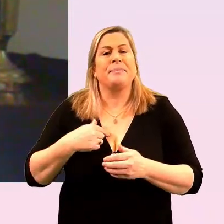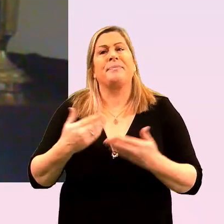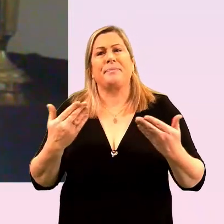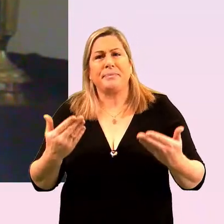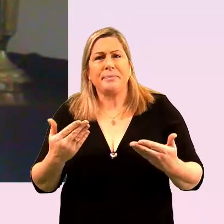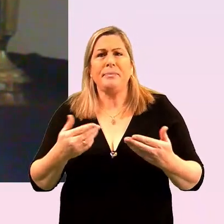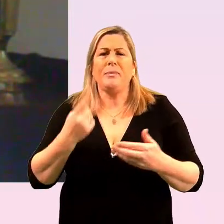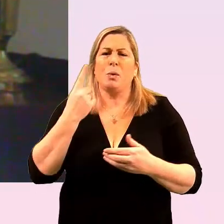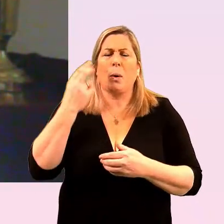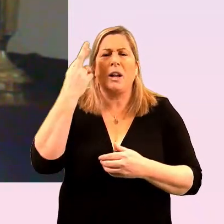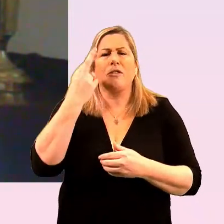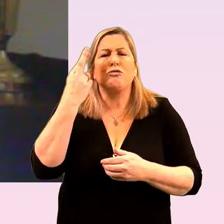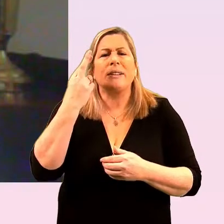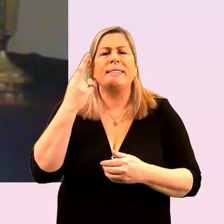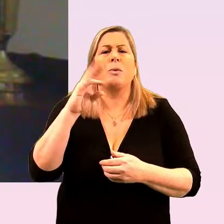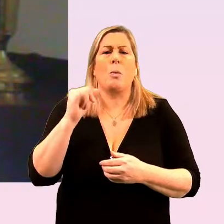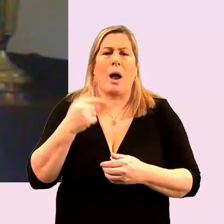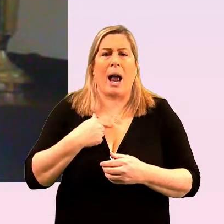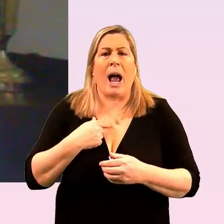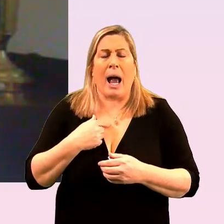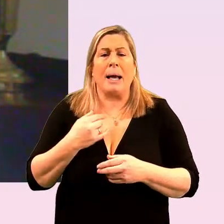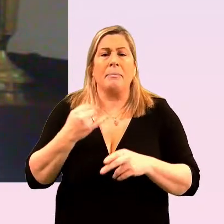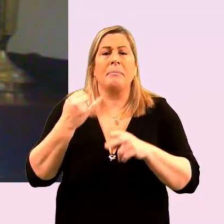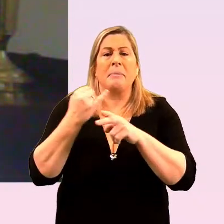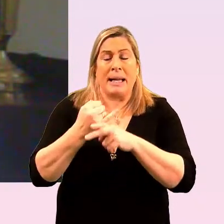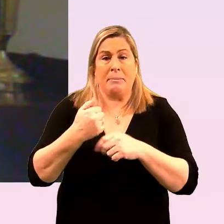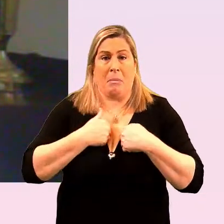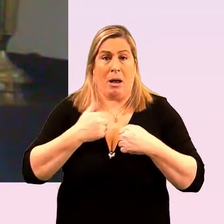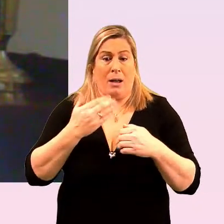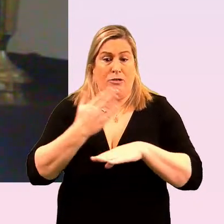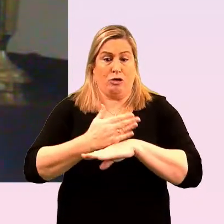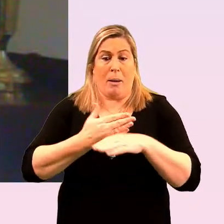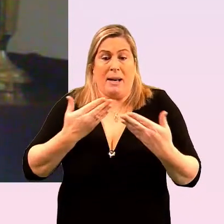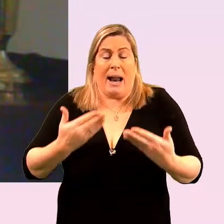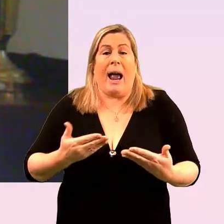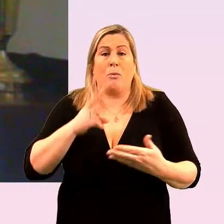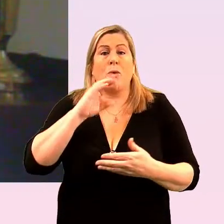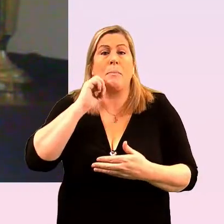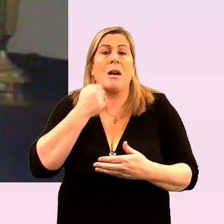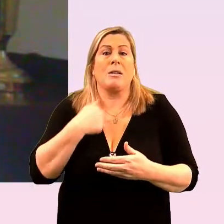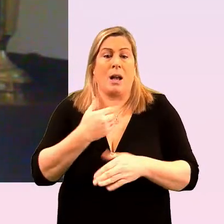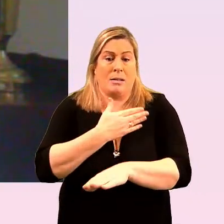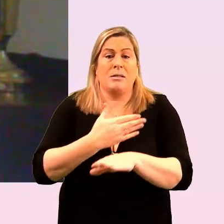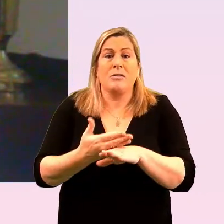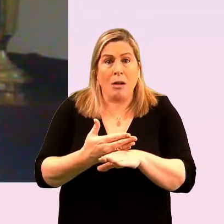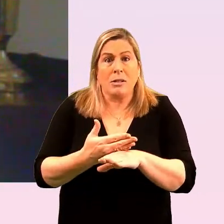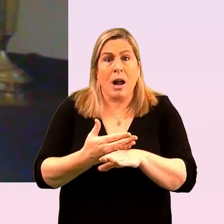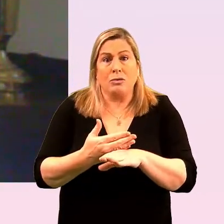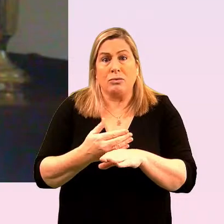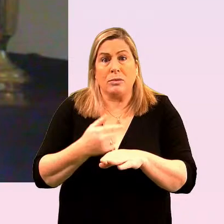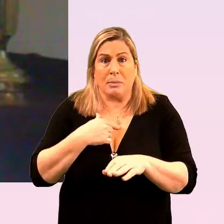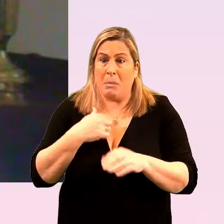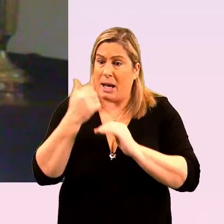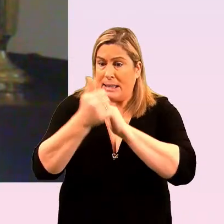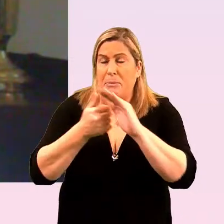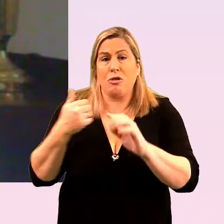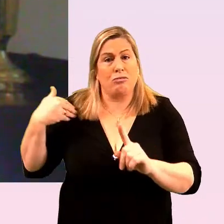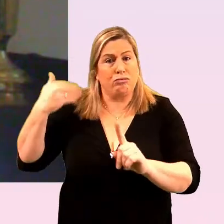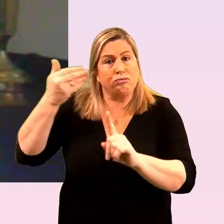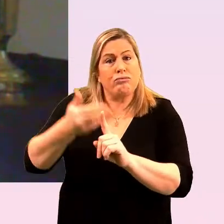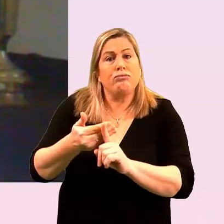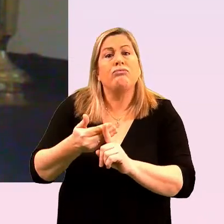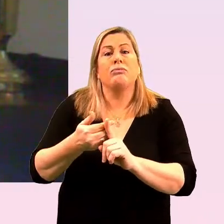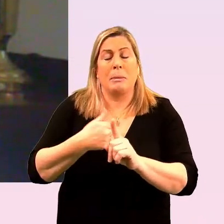suppose one of the reasons why I am in the role I'm in is because of how I started out. And actually,